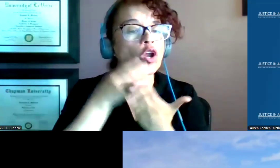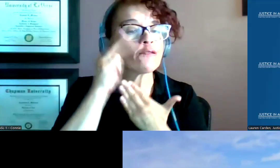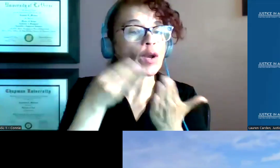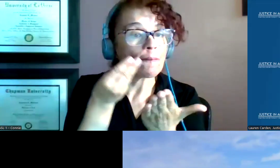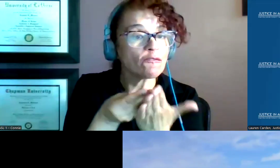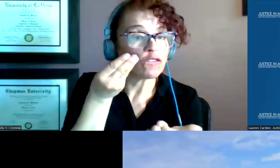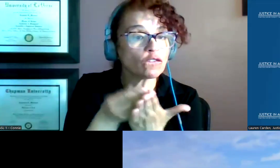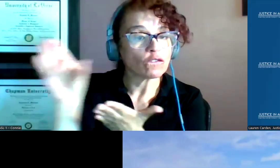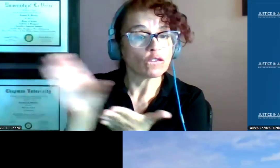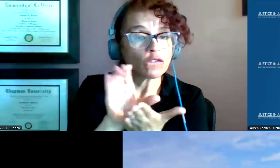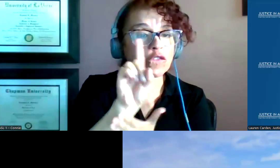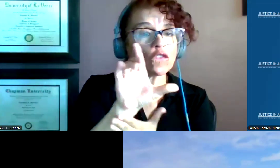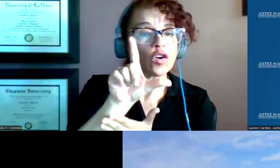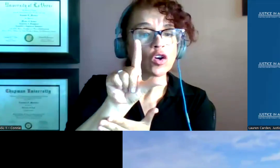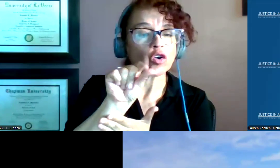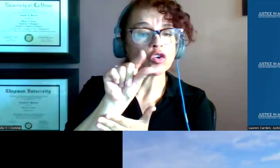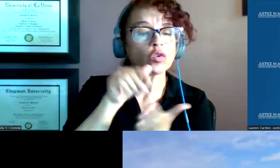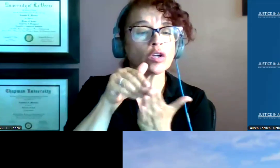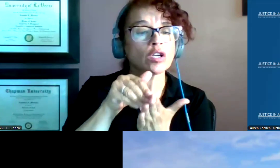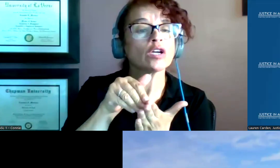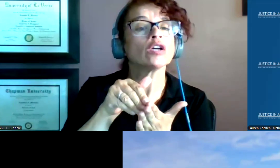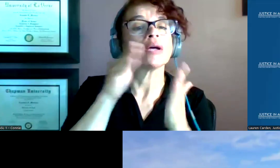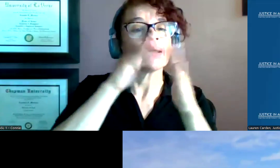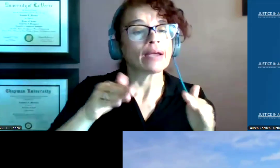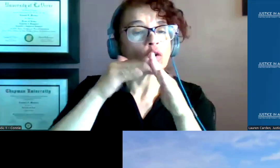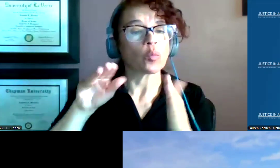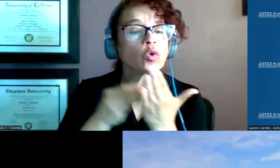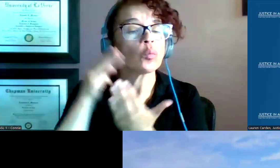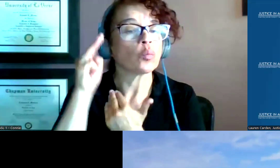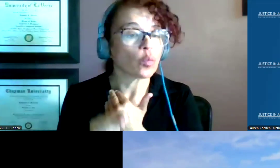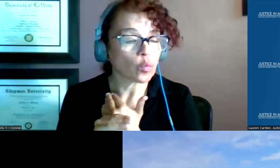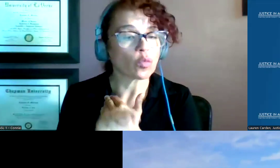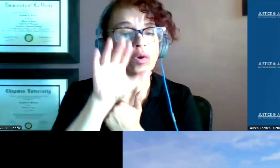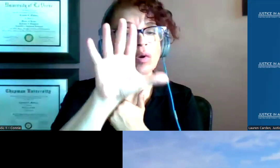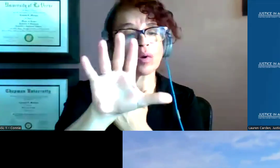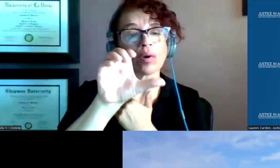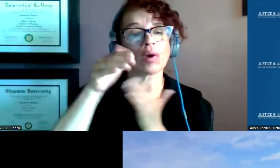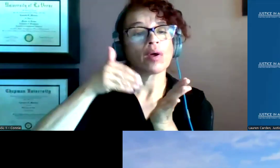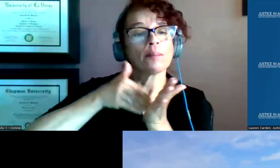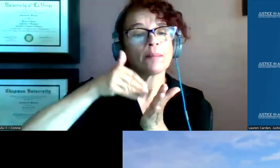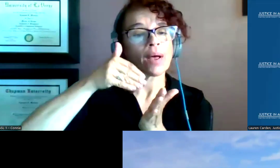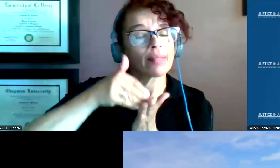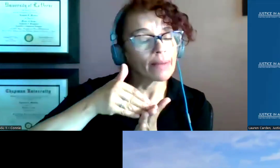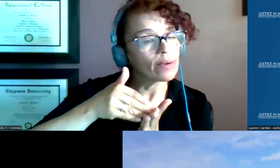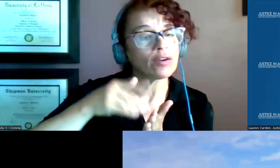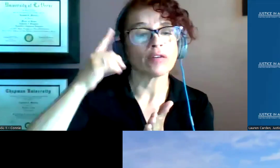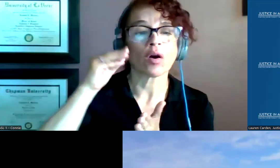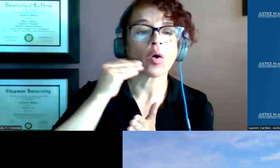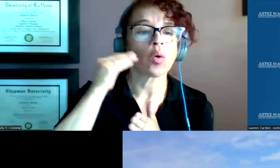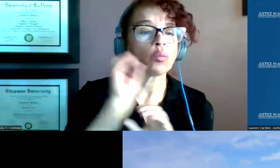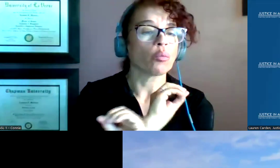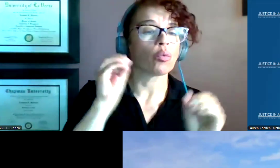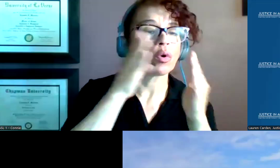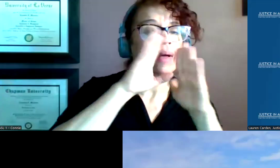funding, and $120 million to the multifamily housing program, and $500 million for the Homeless